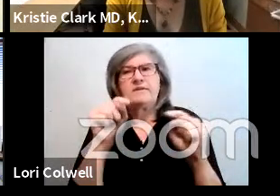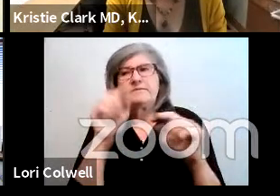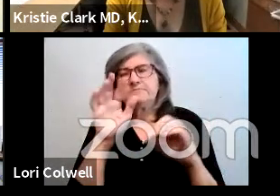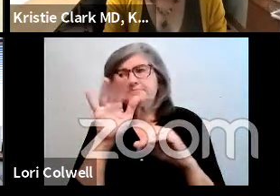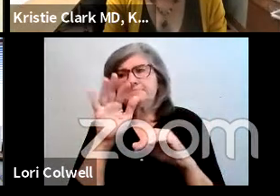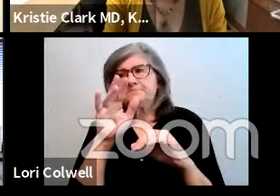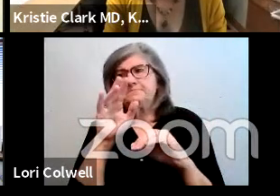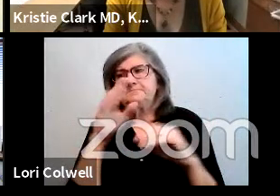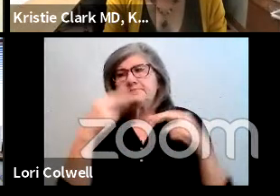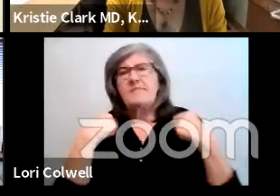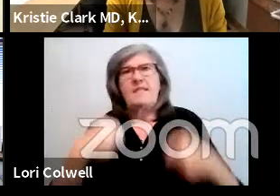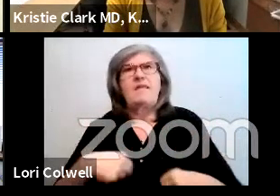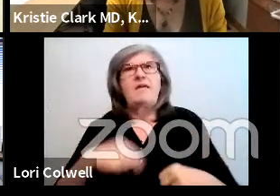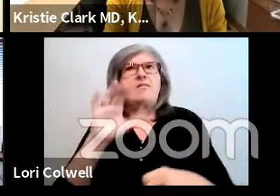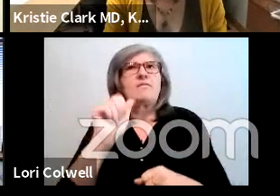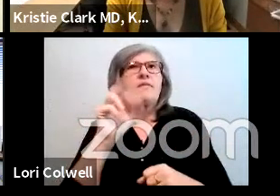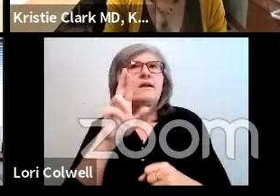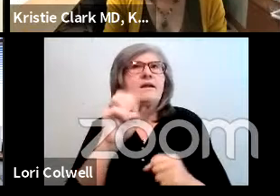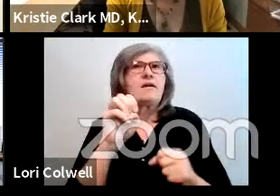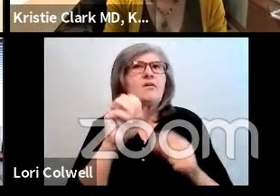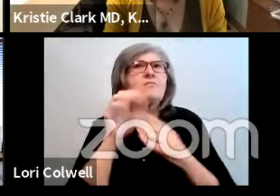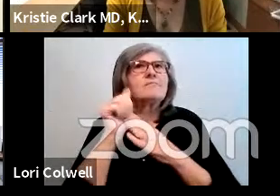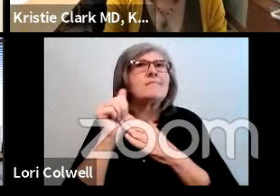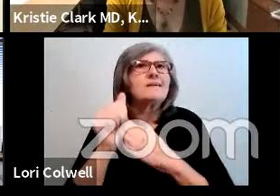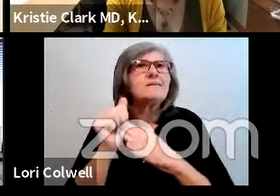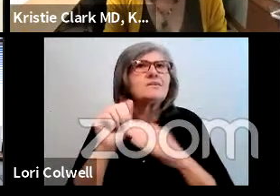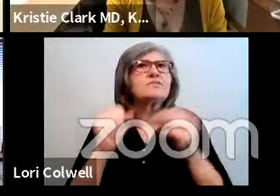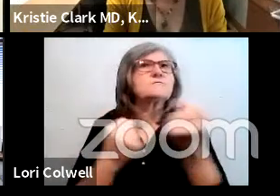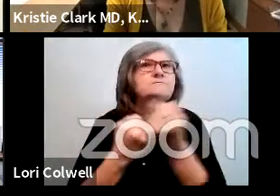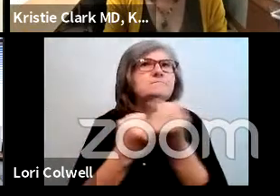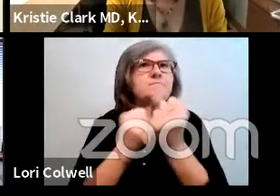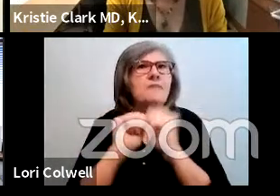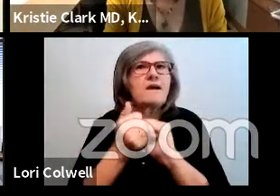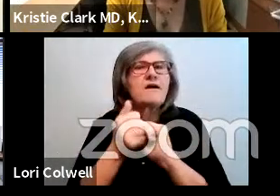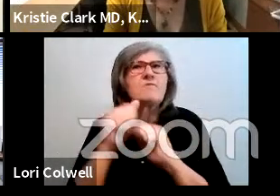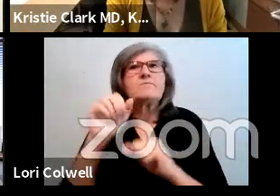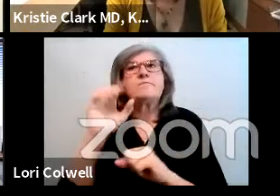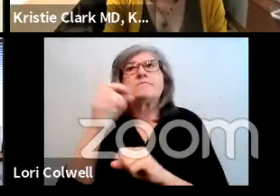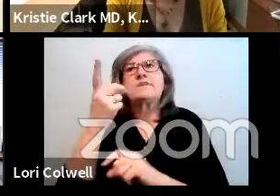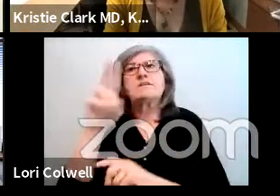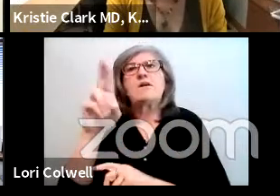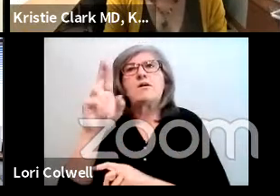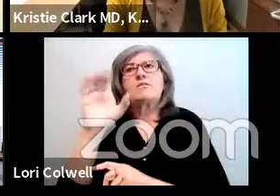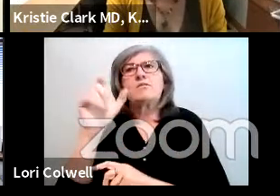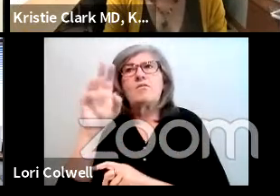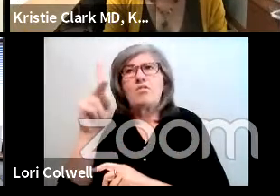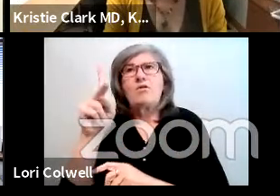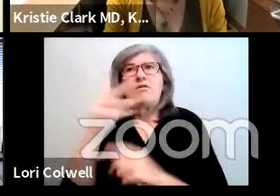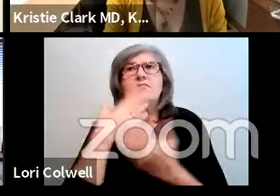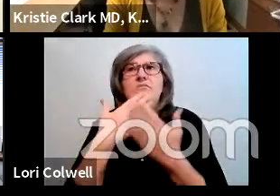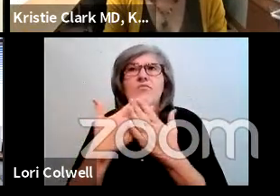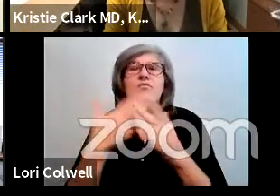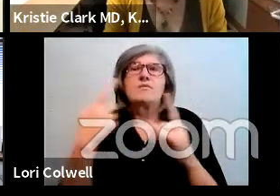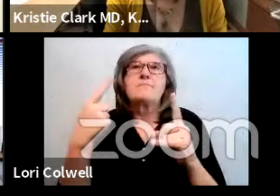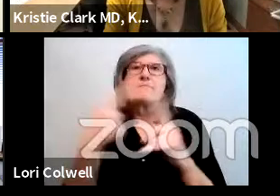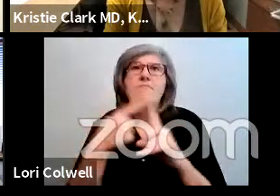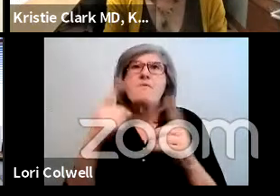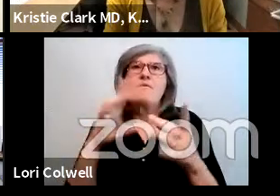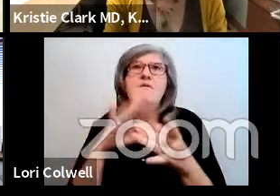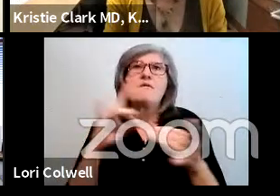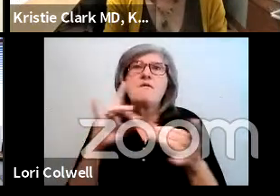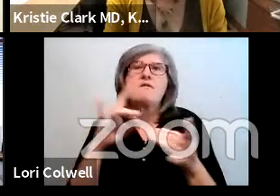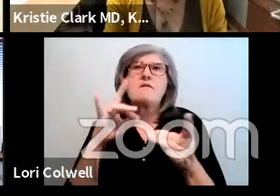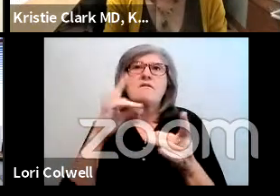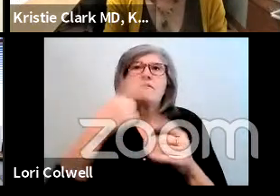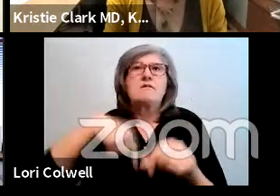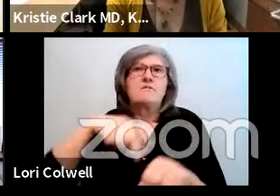a healthcare leadership perspective? Christy, Dr. Clark makes a really good point that, we've